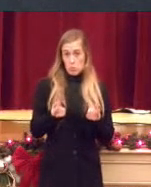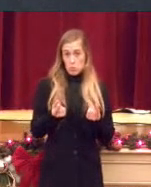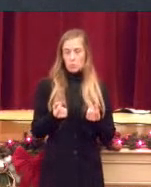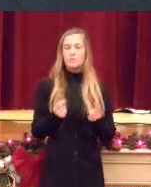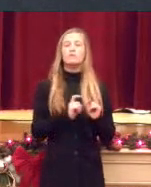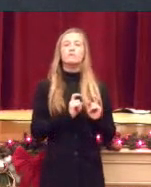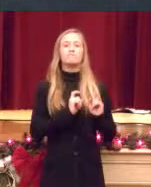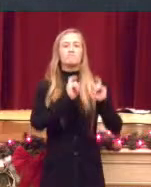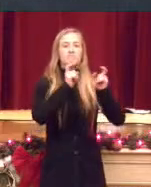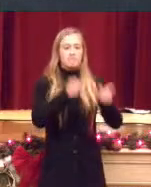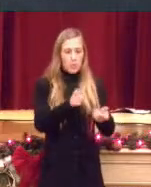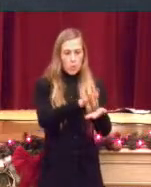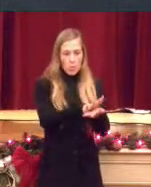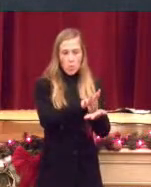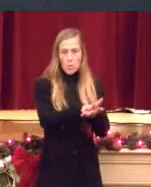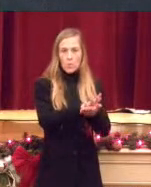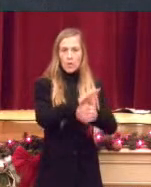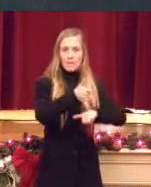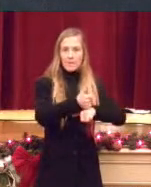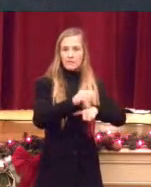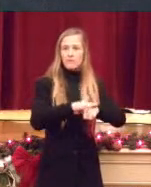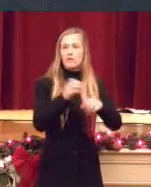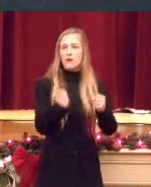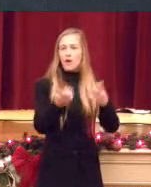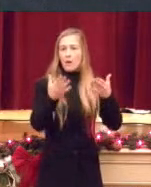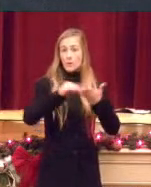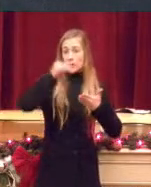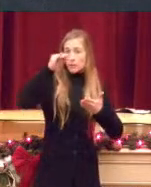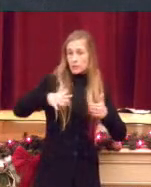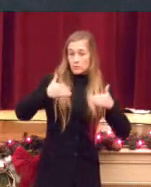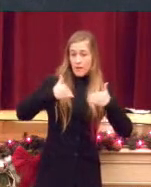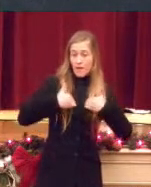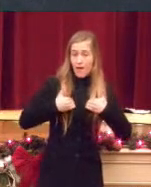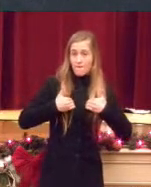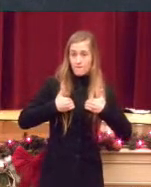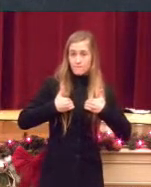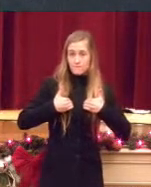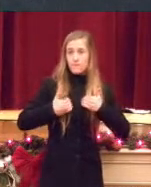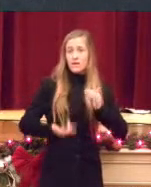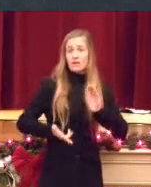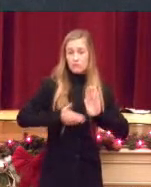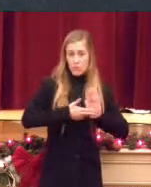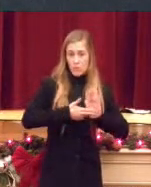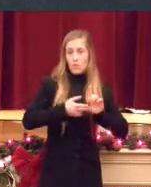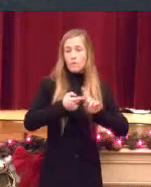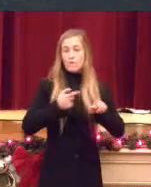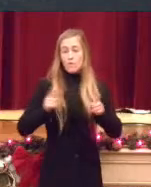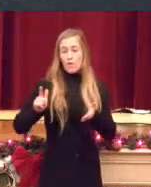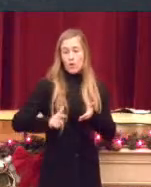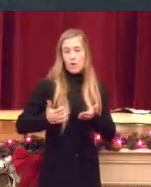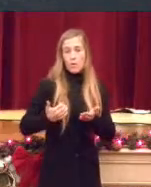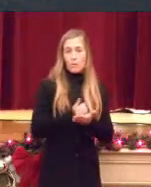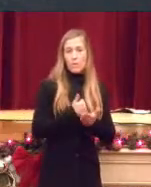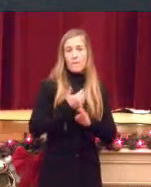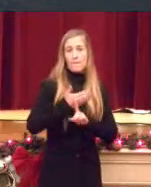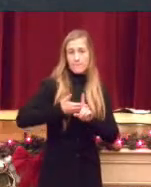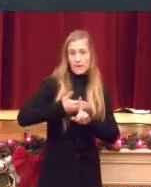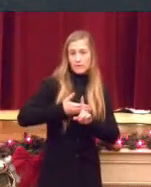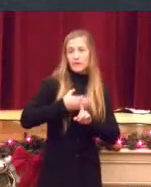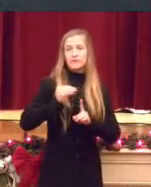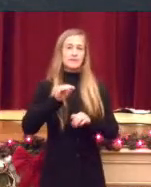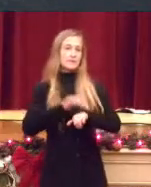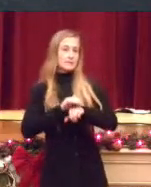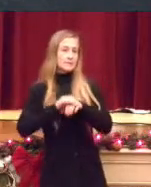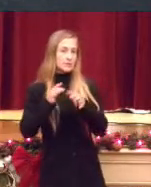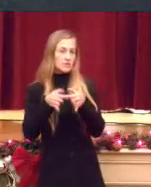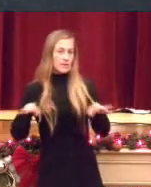schools based on the number of students that they have from low-income backgrounds and English learners.